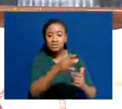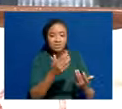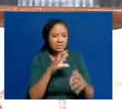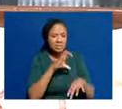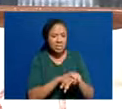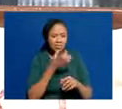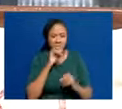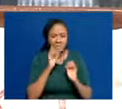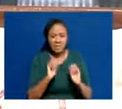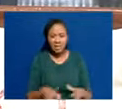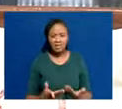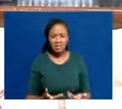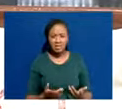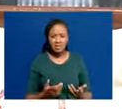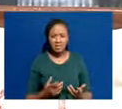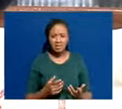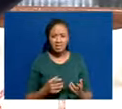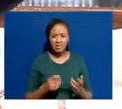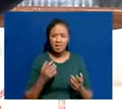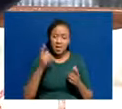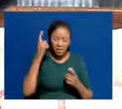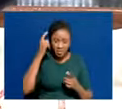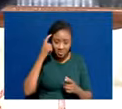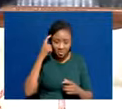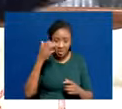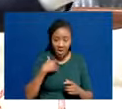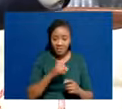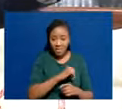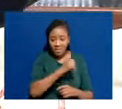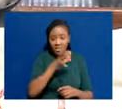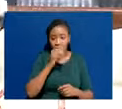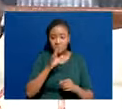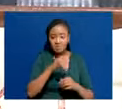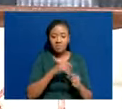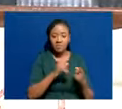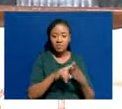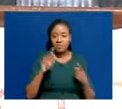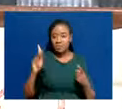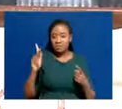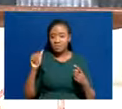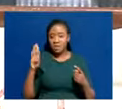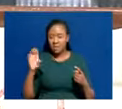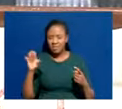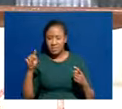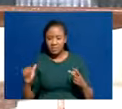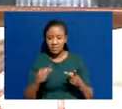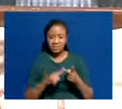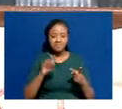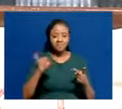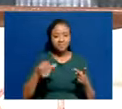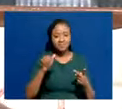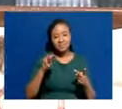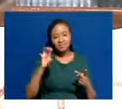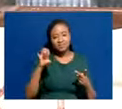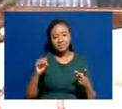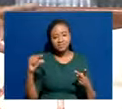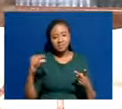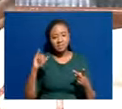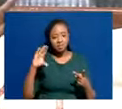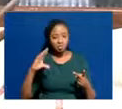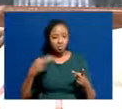that's coming from Kabete, coming down to James Gishuru, Oliodume, then using the new Kungu Karumba Road. to go to that